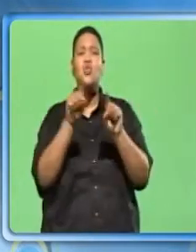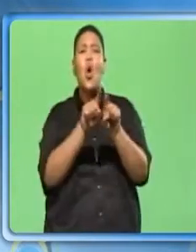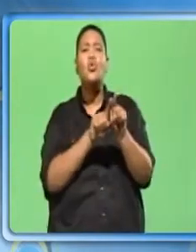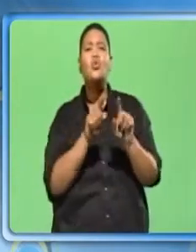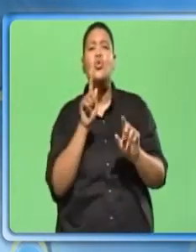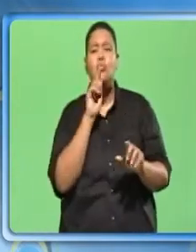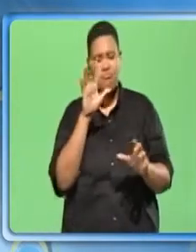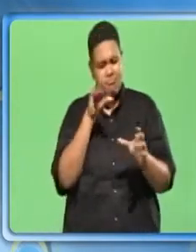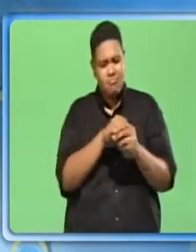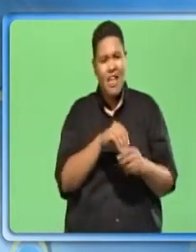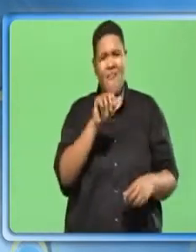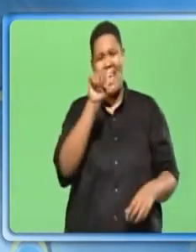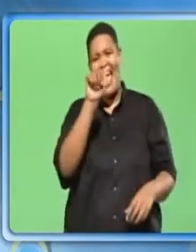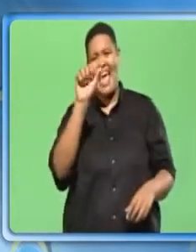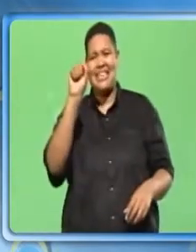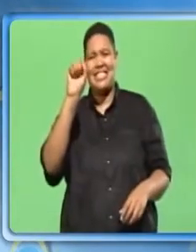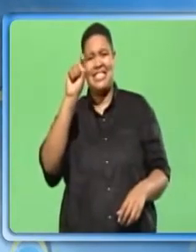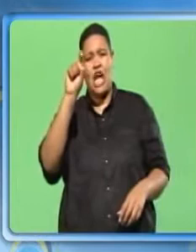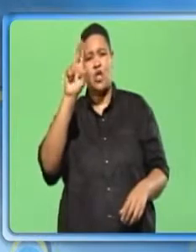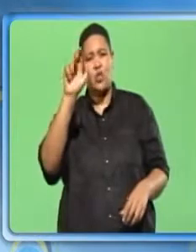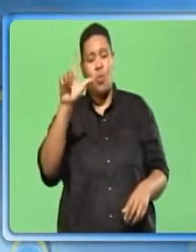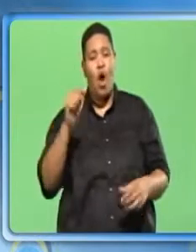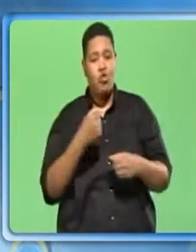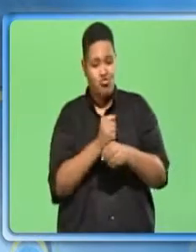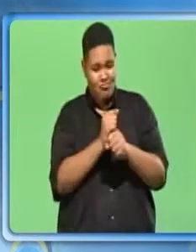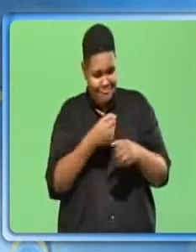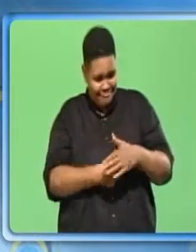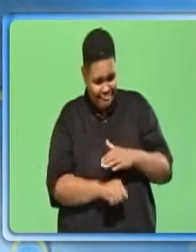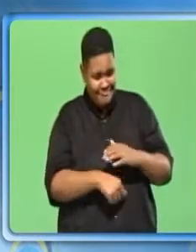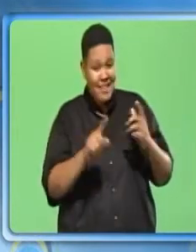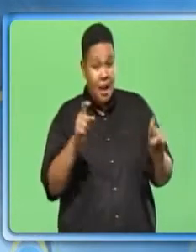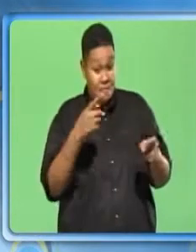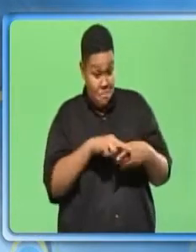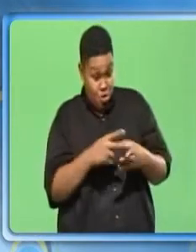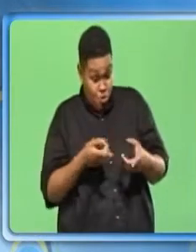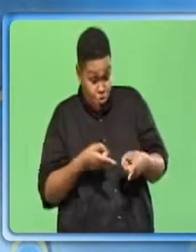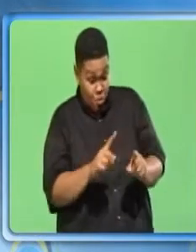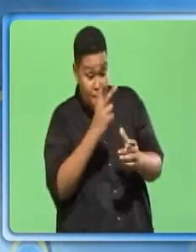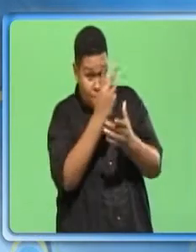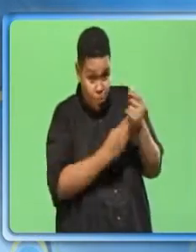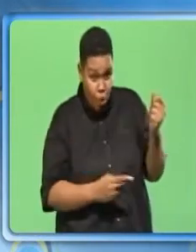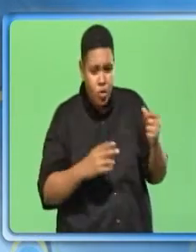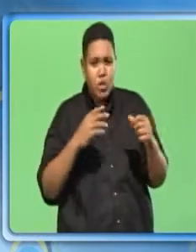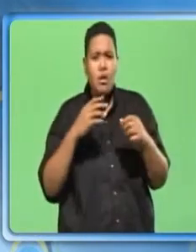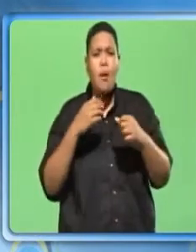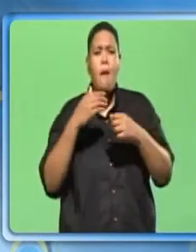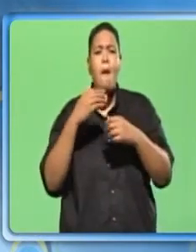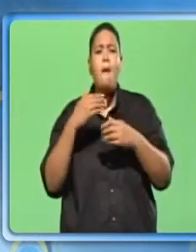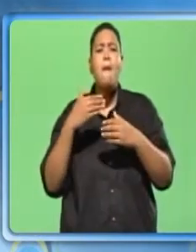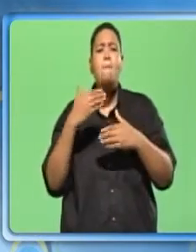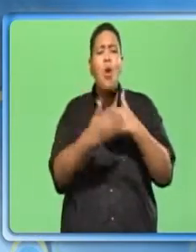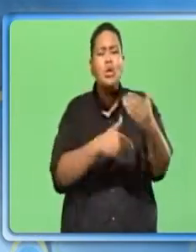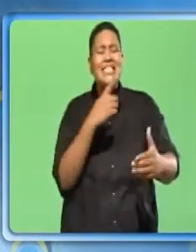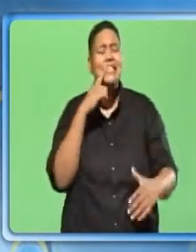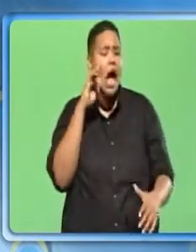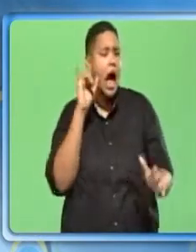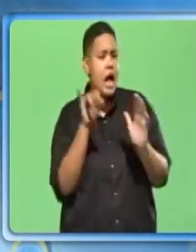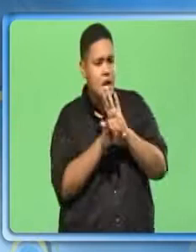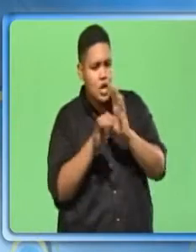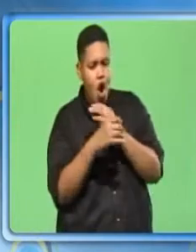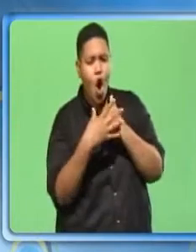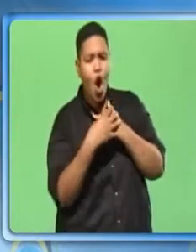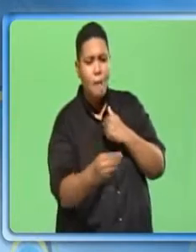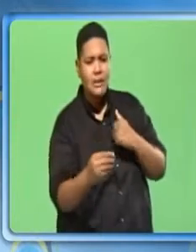of asexual reproduction. This means that during both processes, identical copies of the parent organism or cell